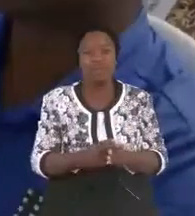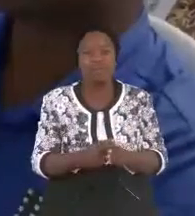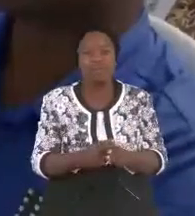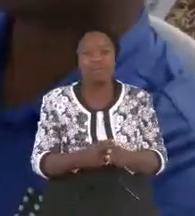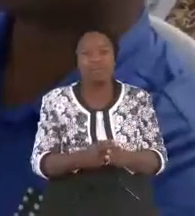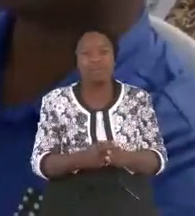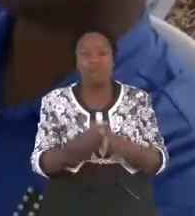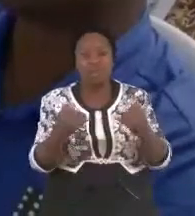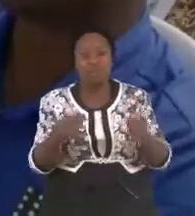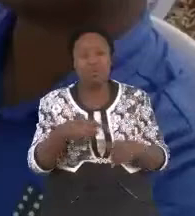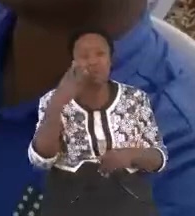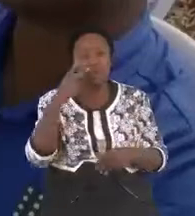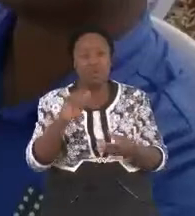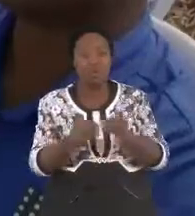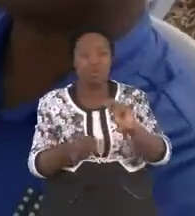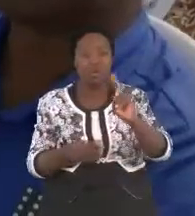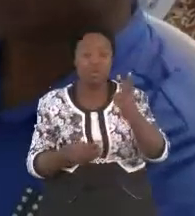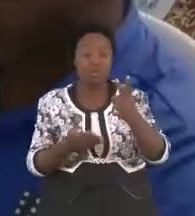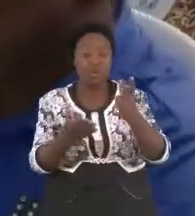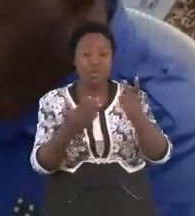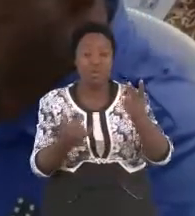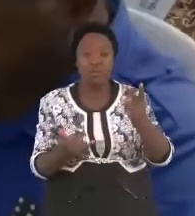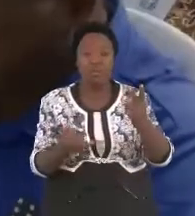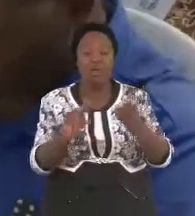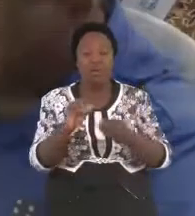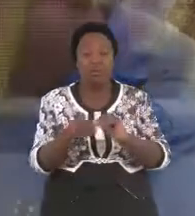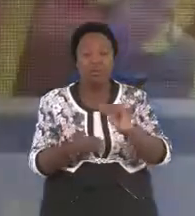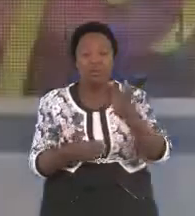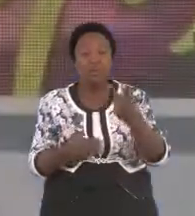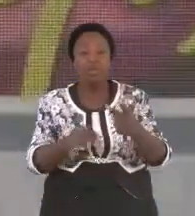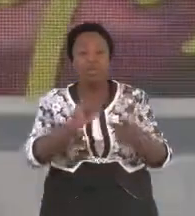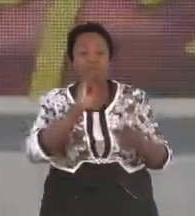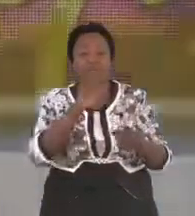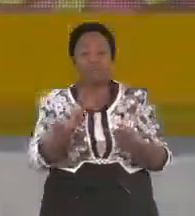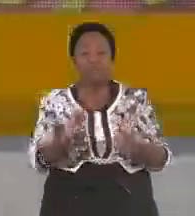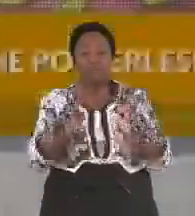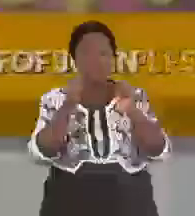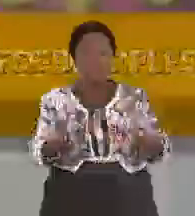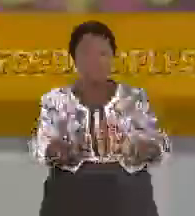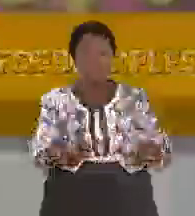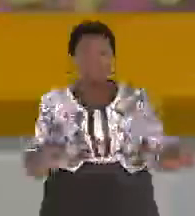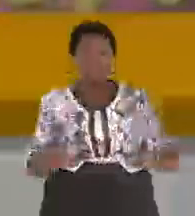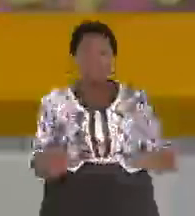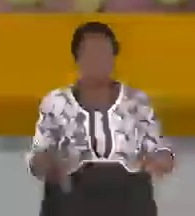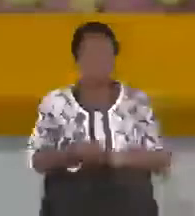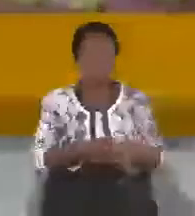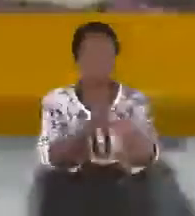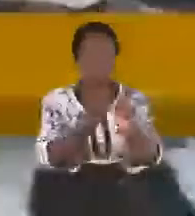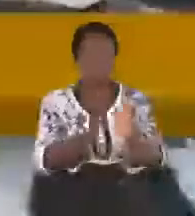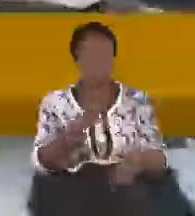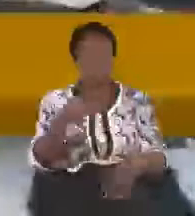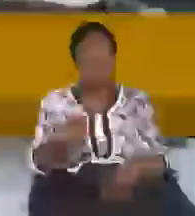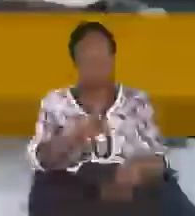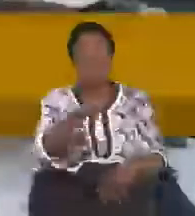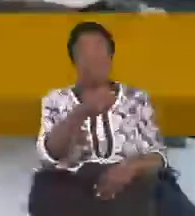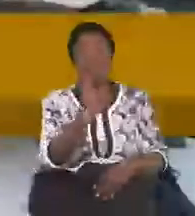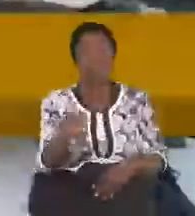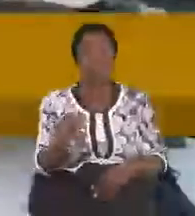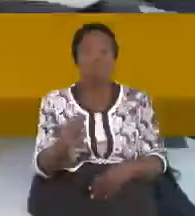number two there now. And number two is the powerless disciples of John. Look